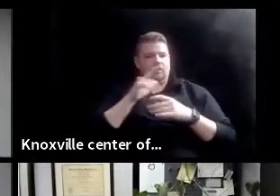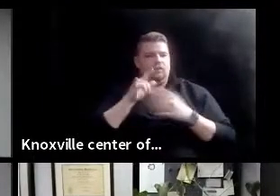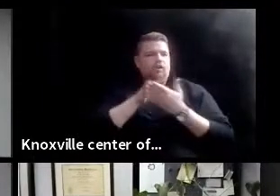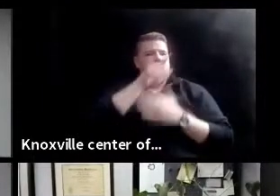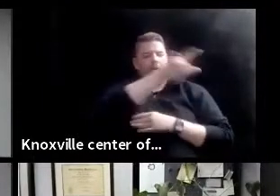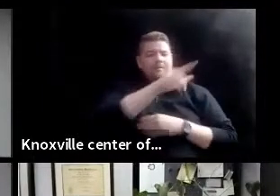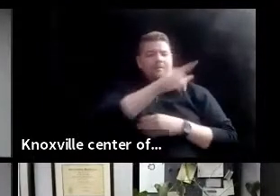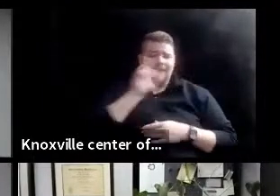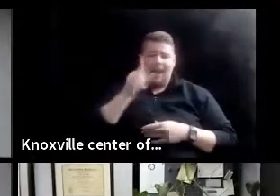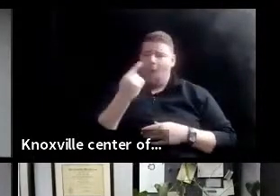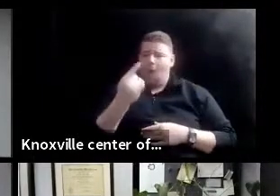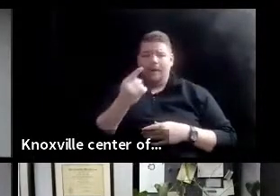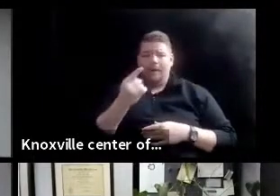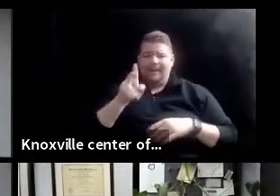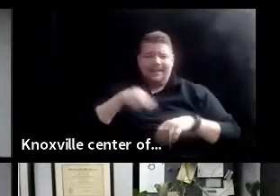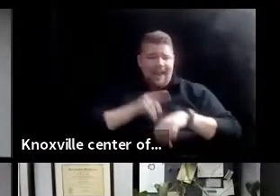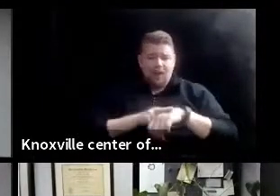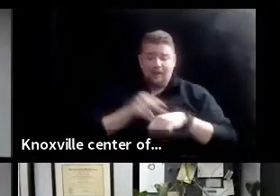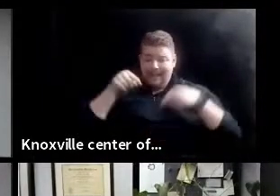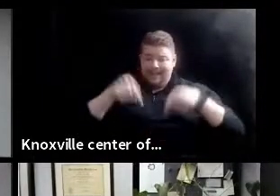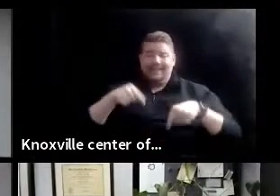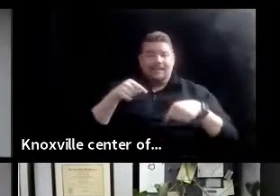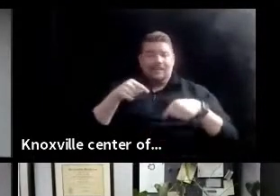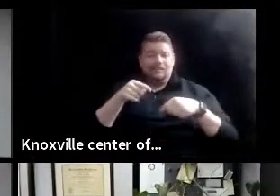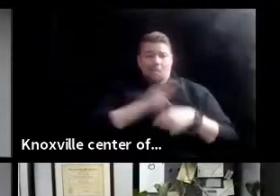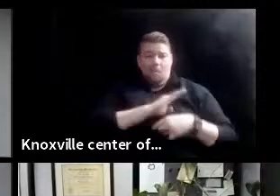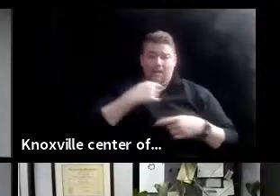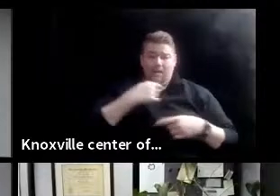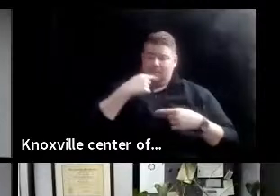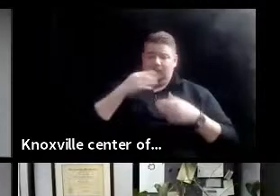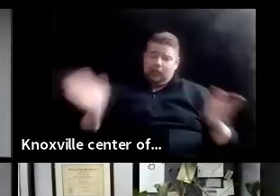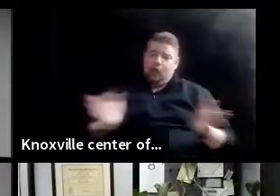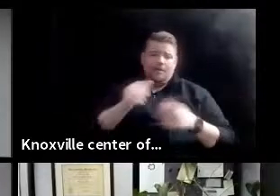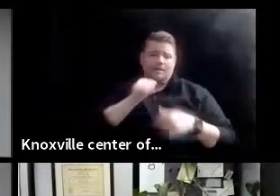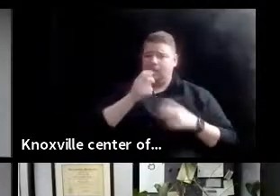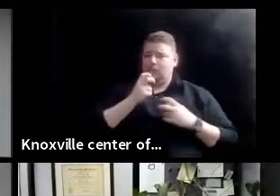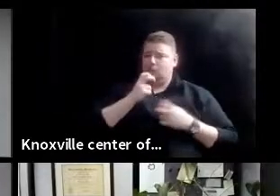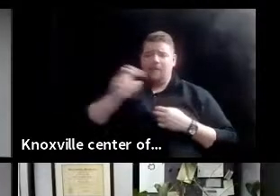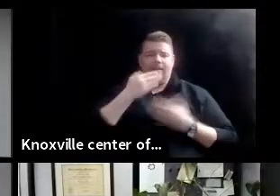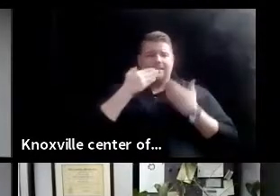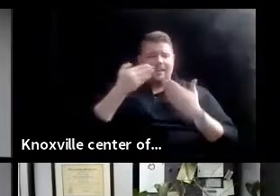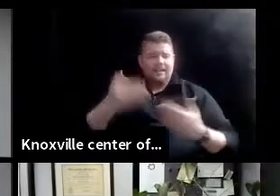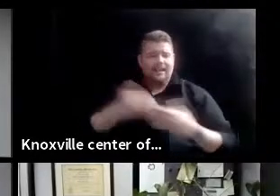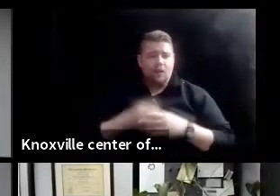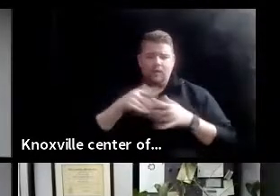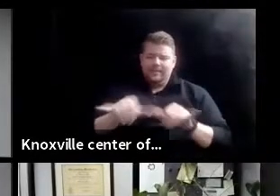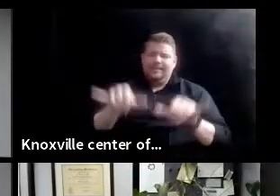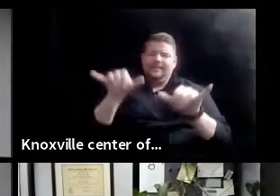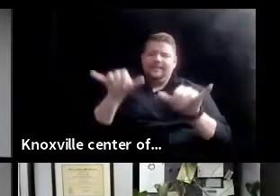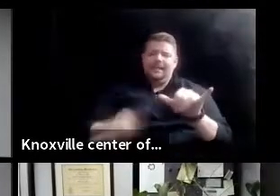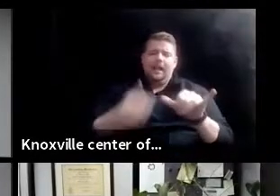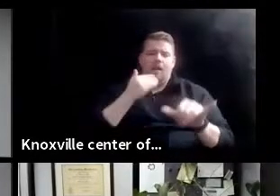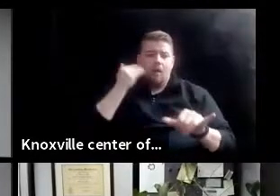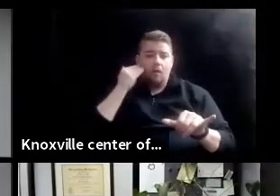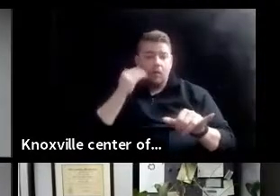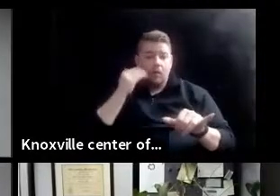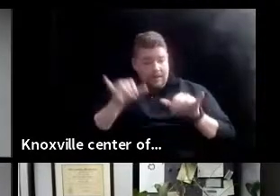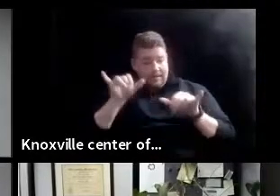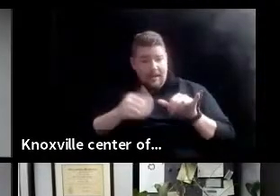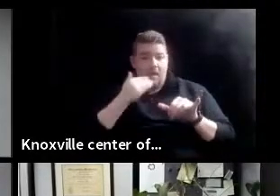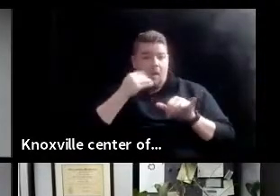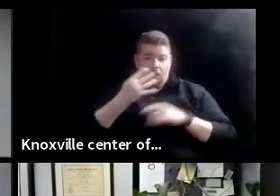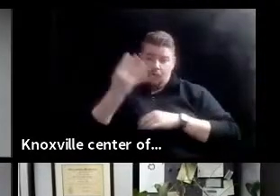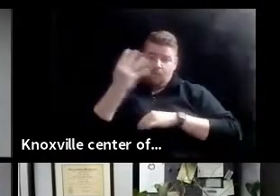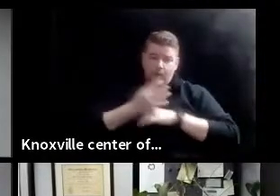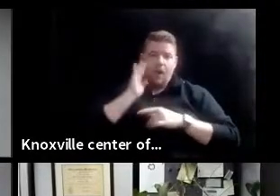just nationally. This board last week admonished us not to travel for Thanksgiving, that we just needed to stay home. If we stayed home for 4